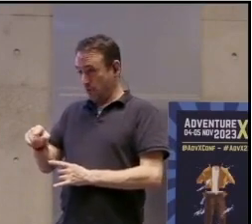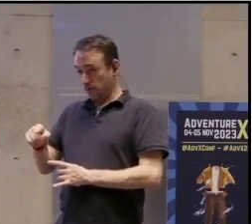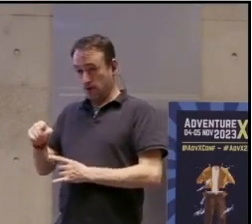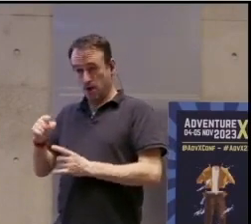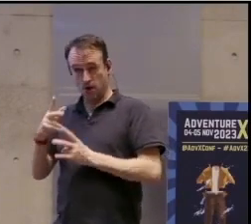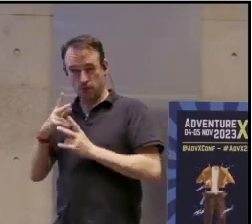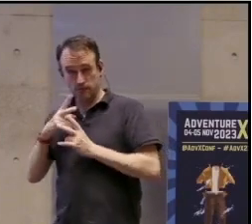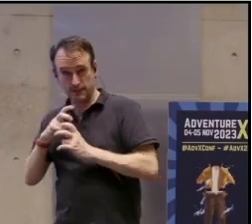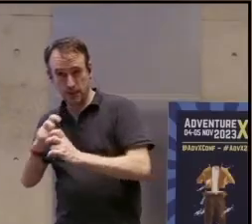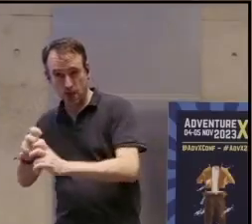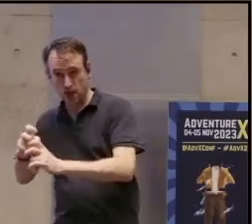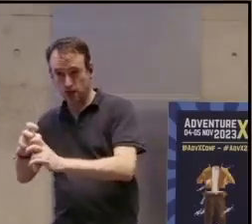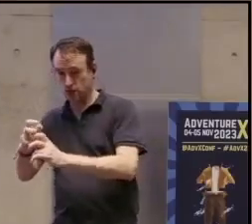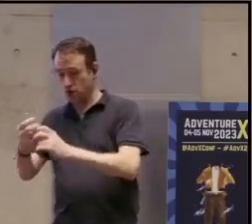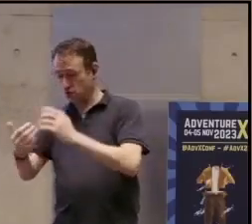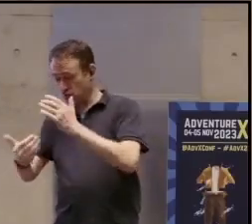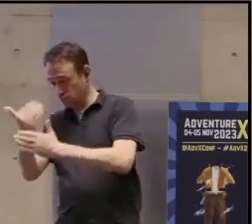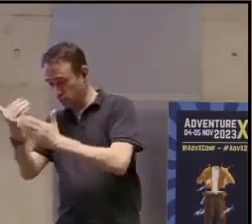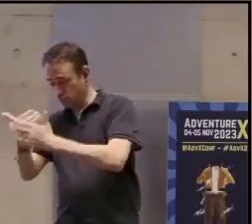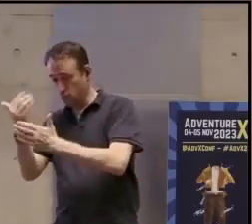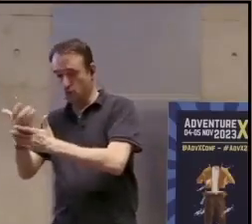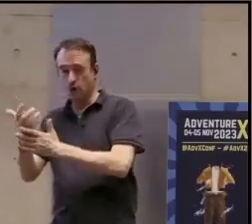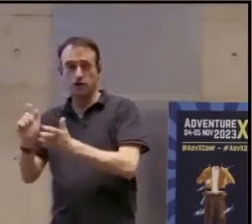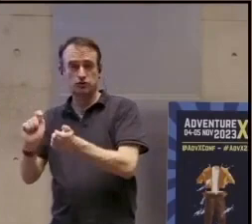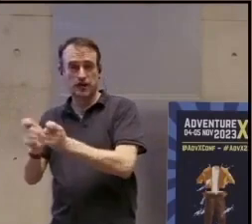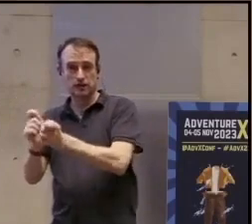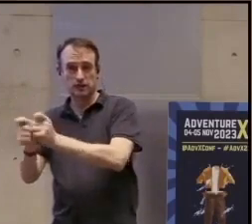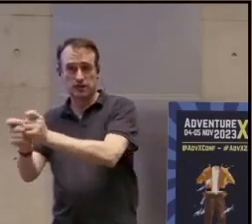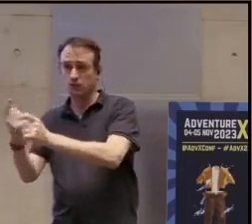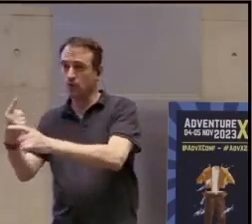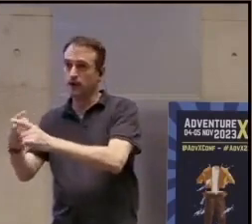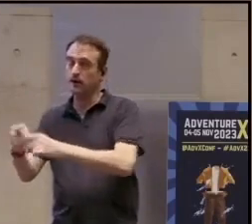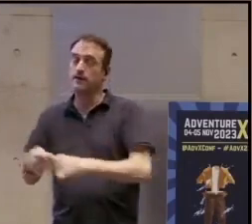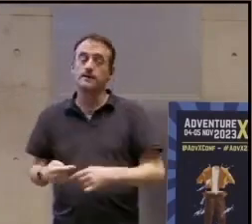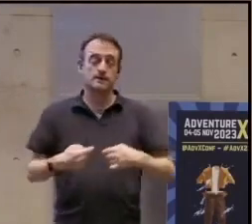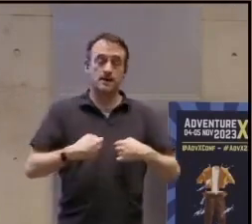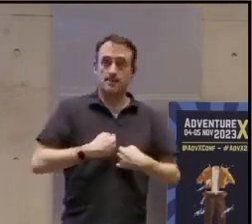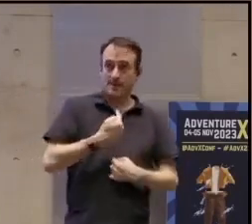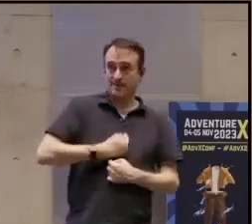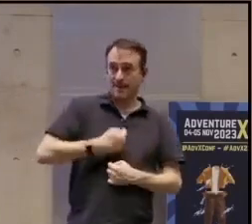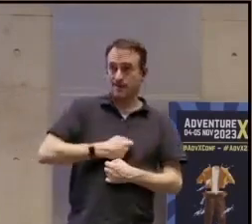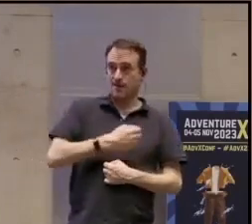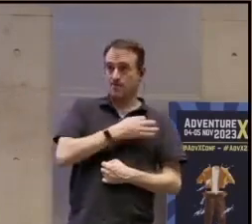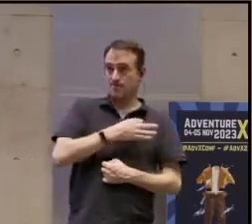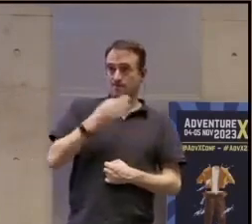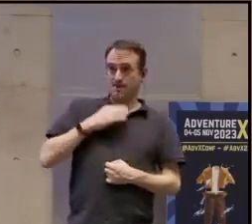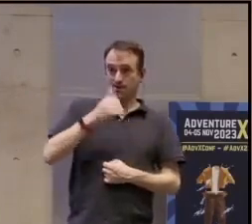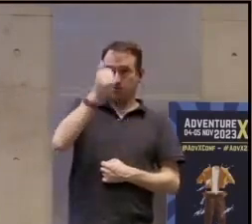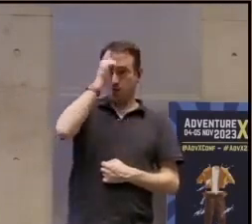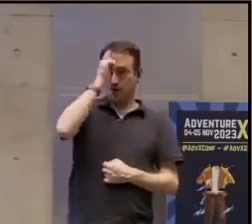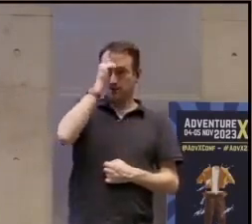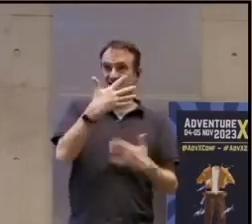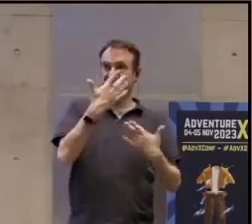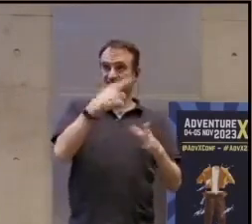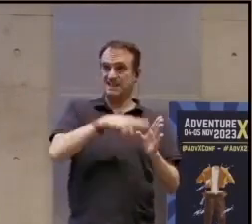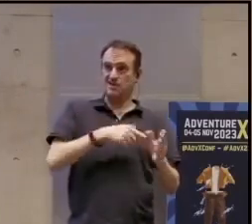out all the time. My medical knowledge from about 10 years ago is pretty much completely obsolete. And that's important,